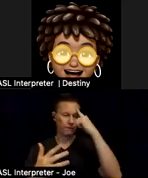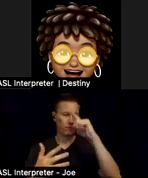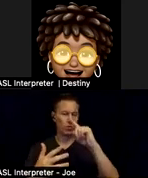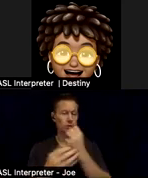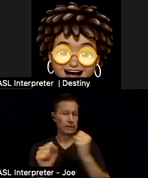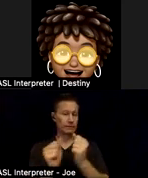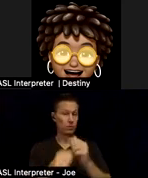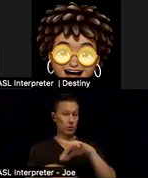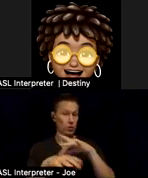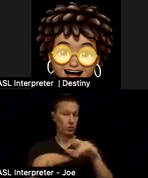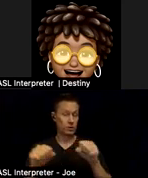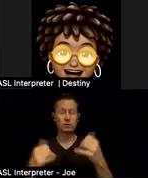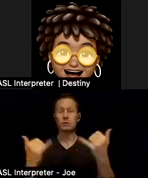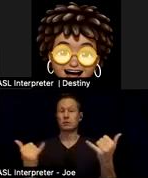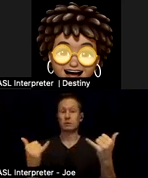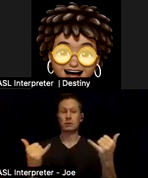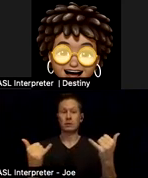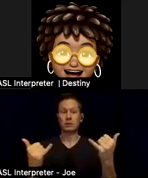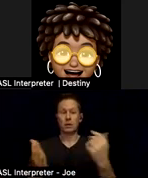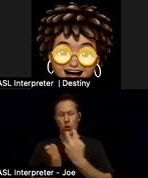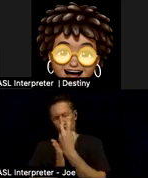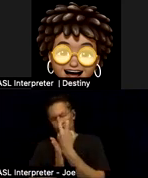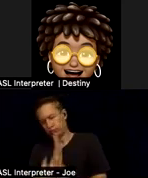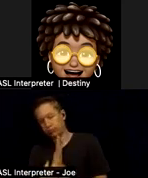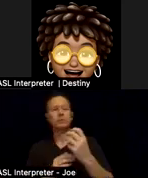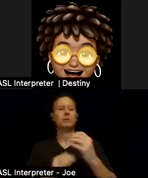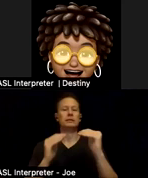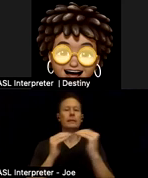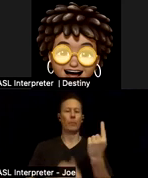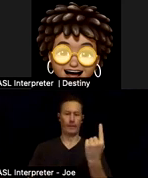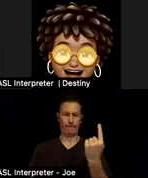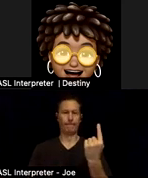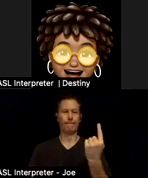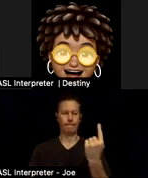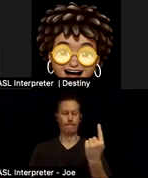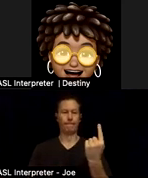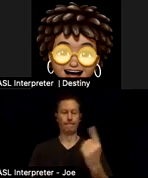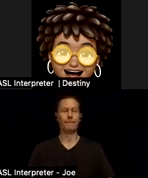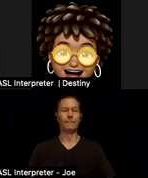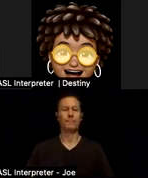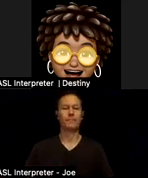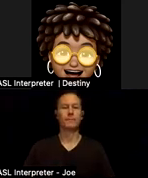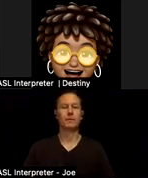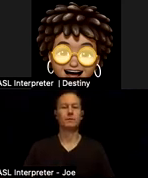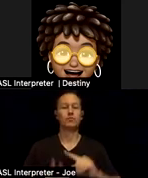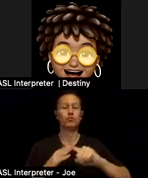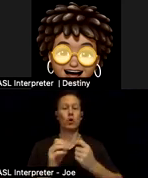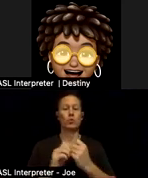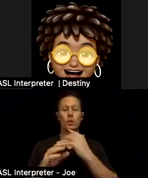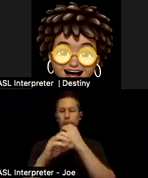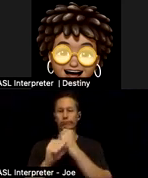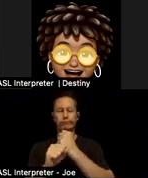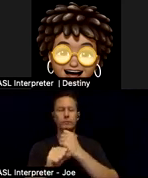take a deep dive into step one. After an initial overview as to why you should take